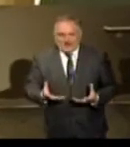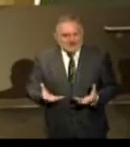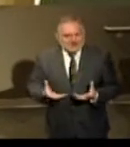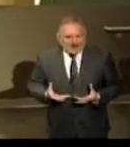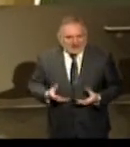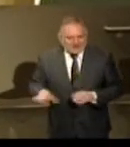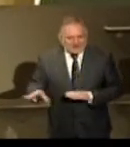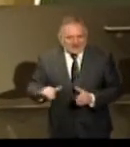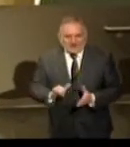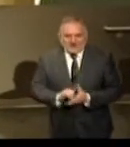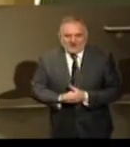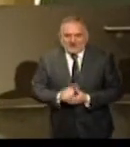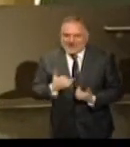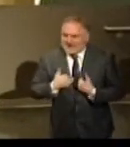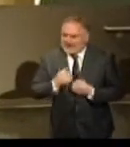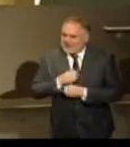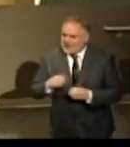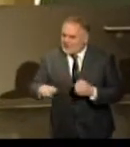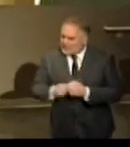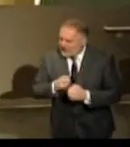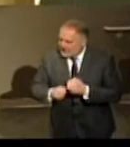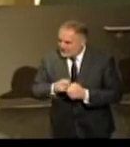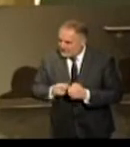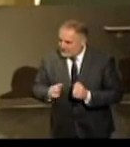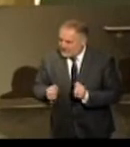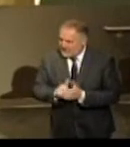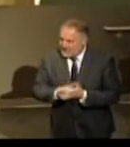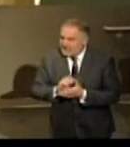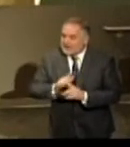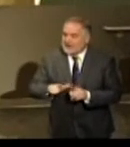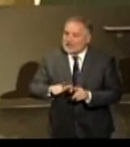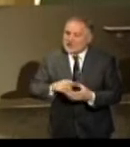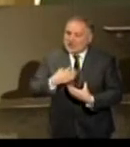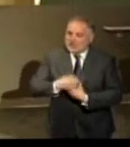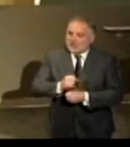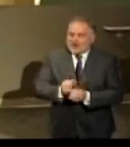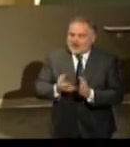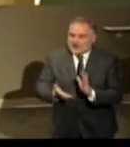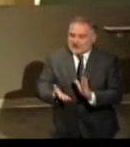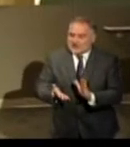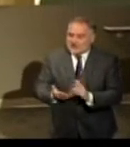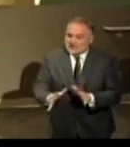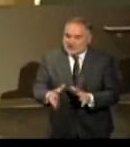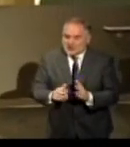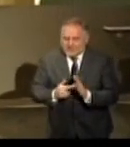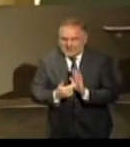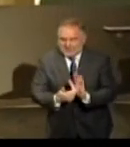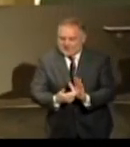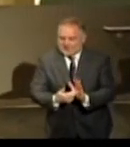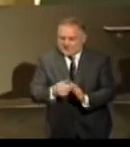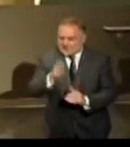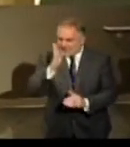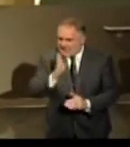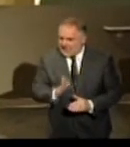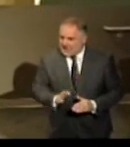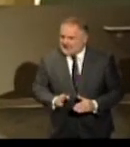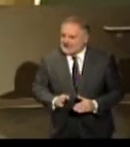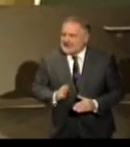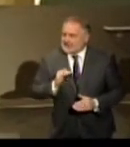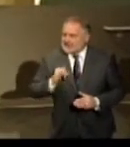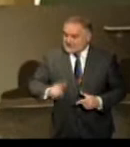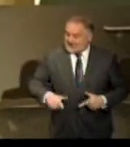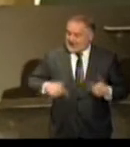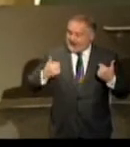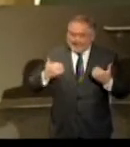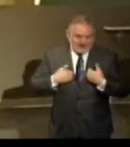problem with that whatsoever. But I believe that that creation reveals to us the existence of God, the power of